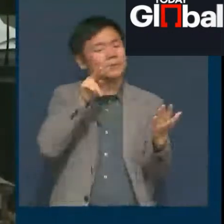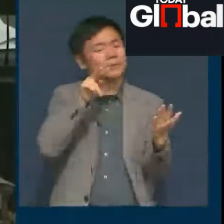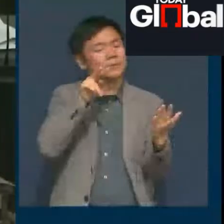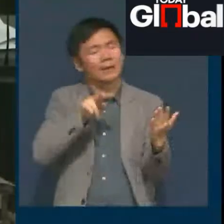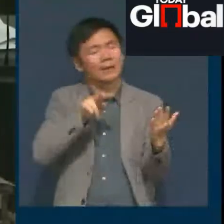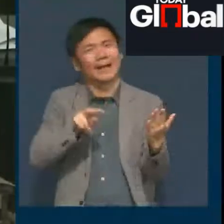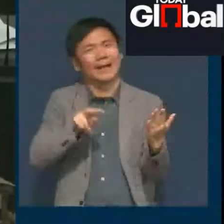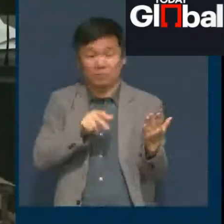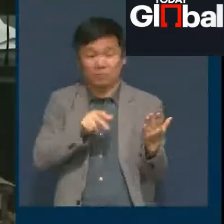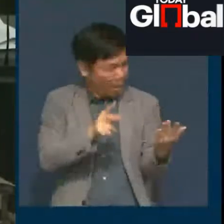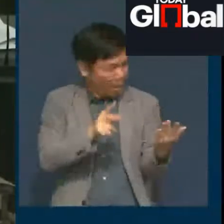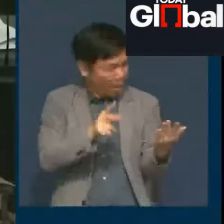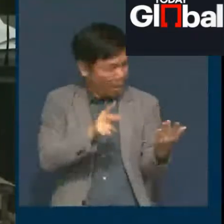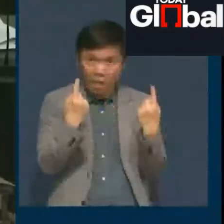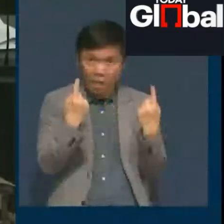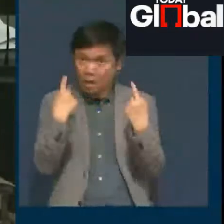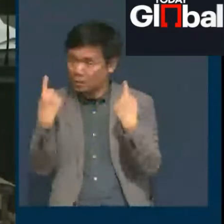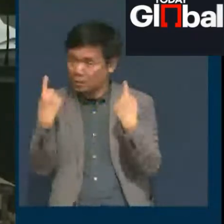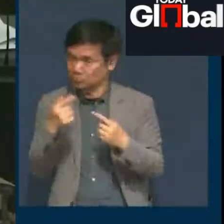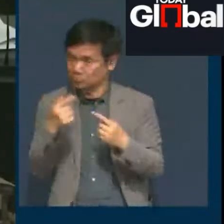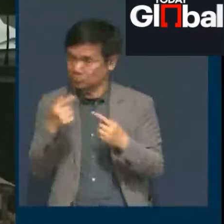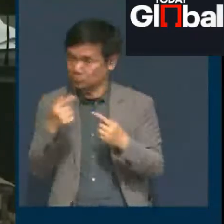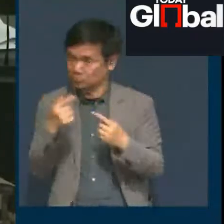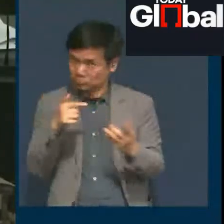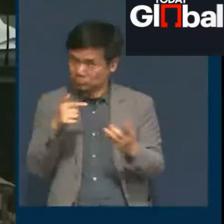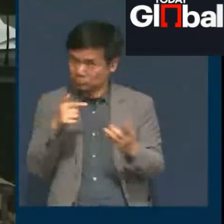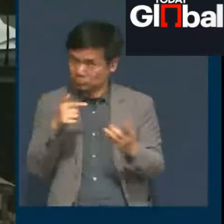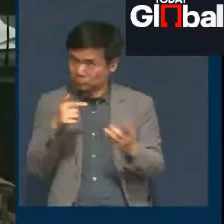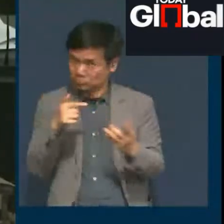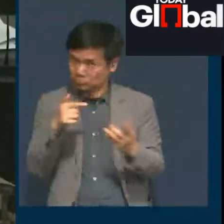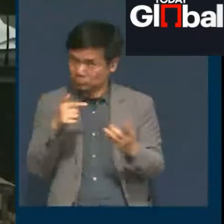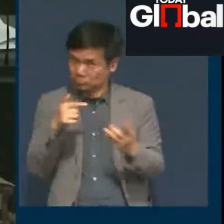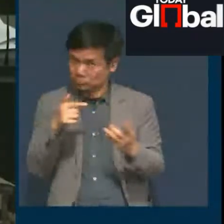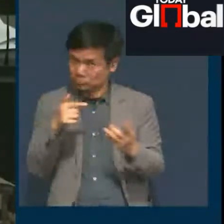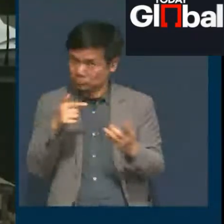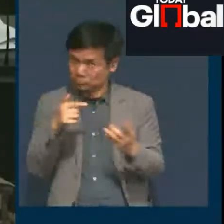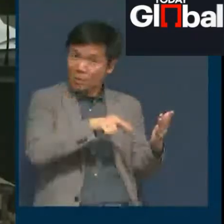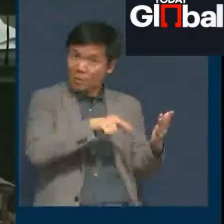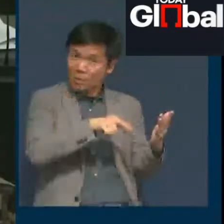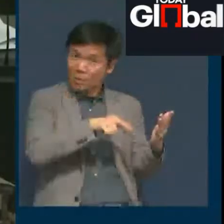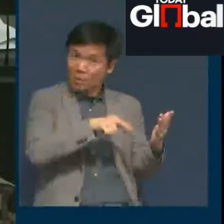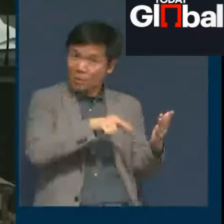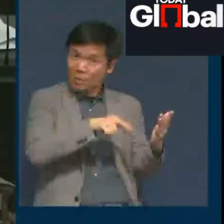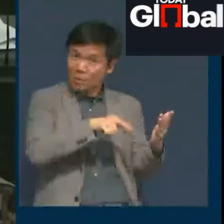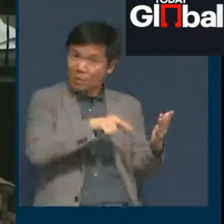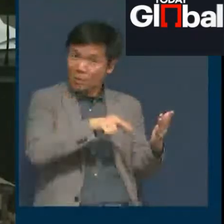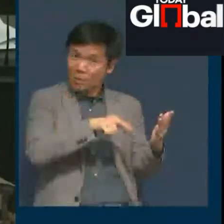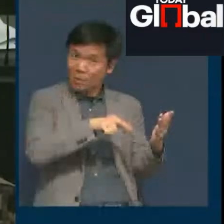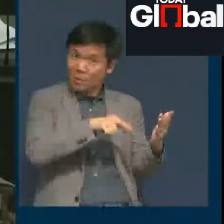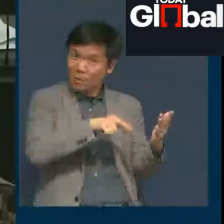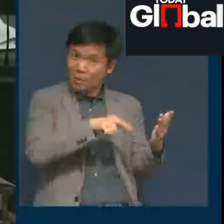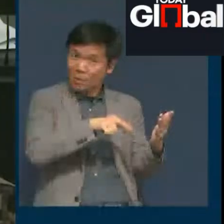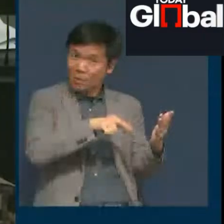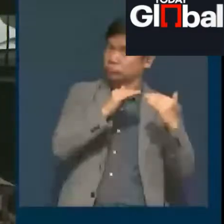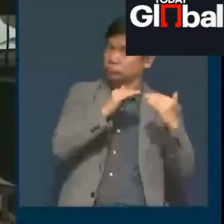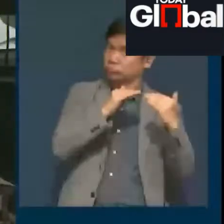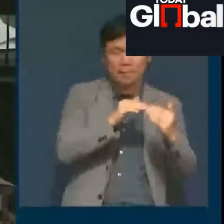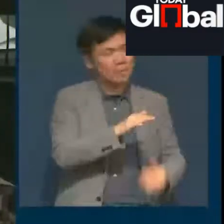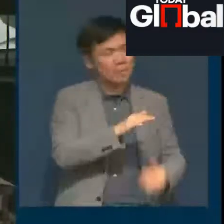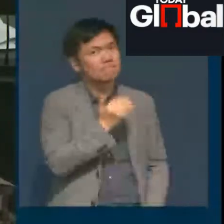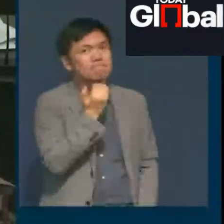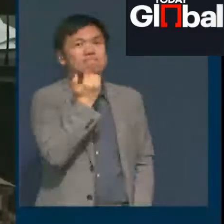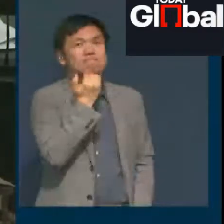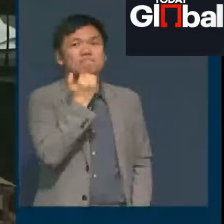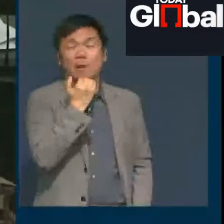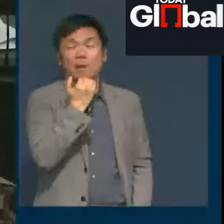overcome stereotypes in daily life, in order to put an end to discrimination against persons with disabilities?